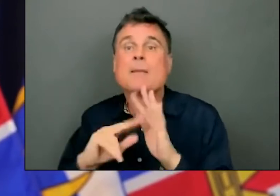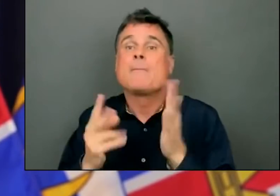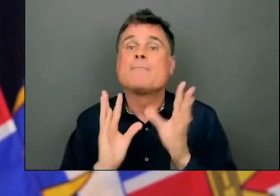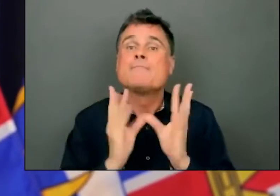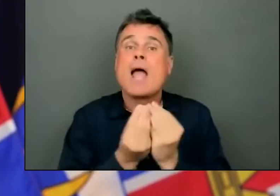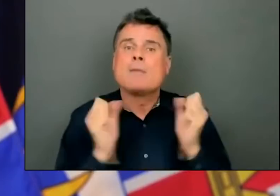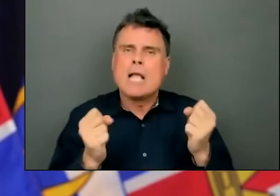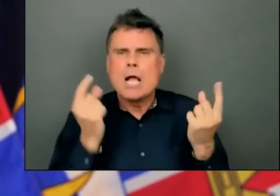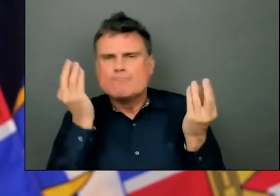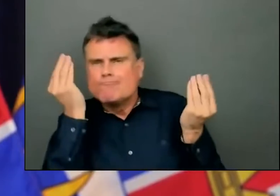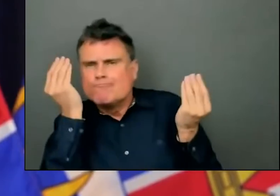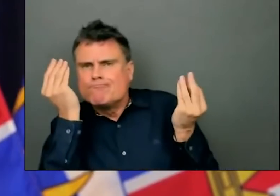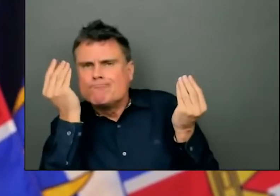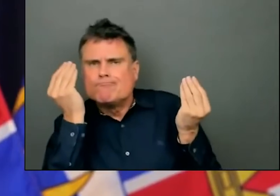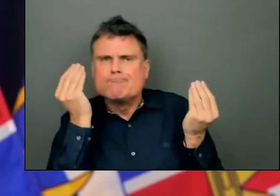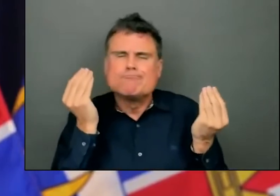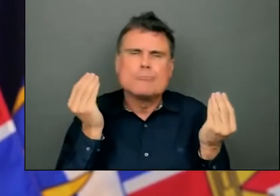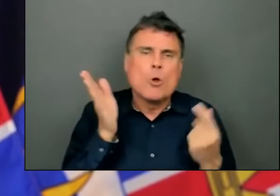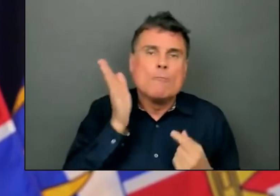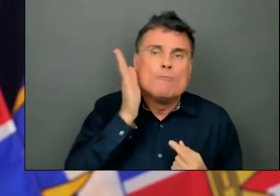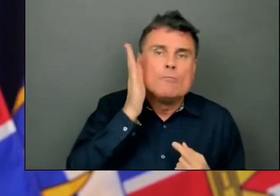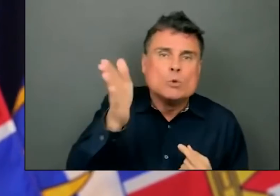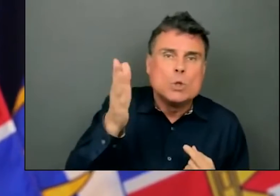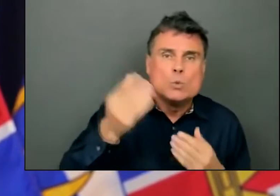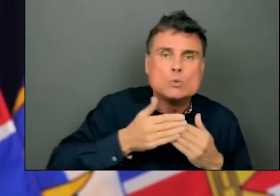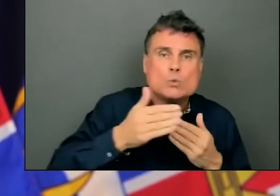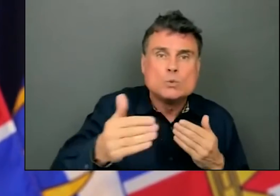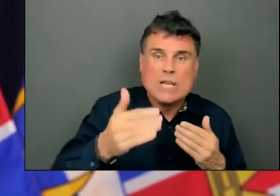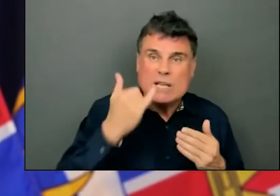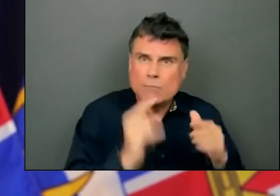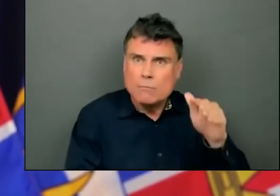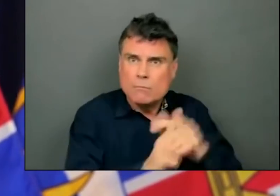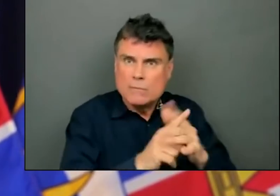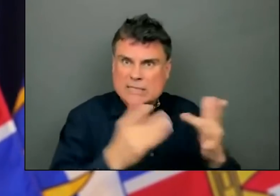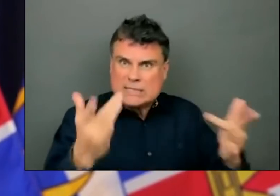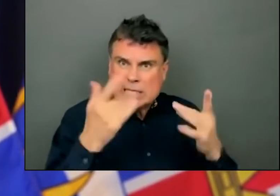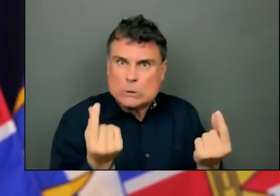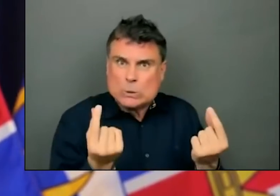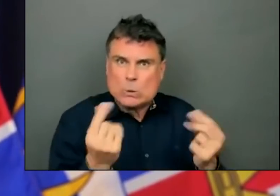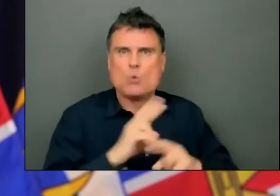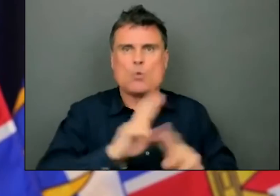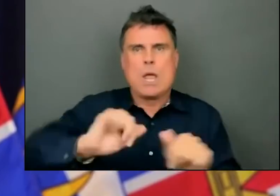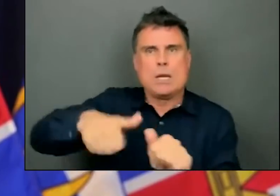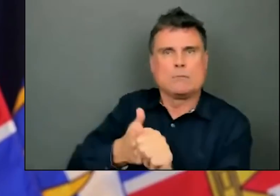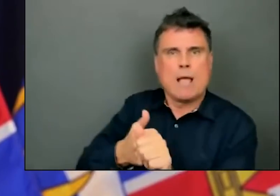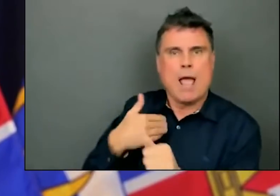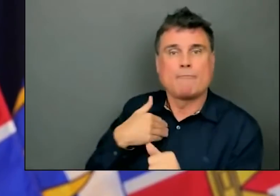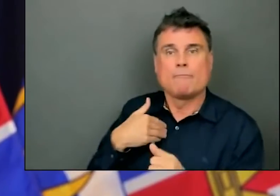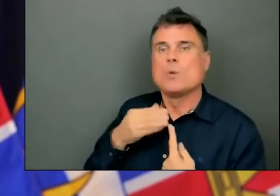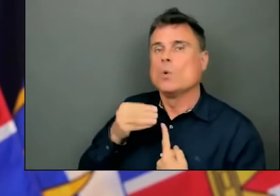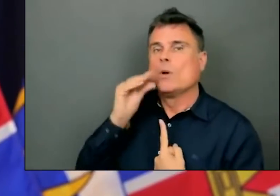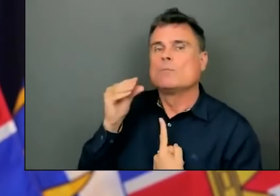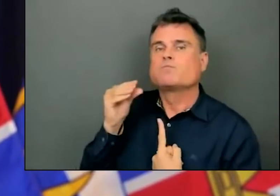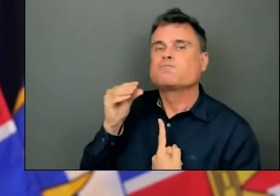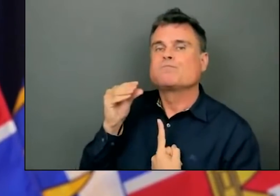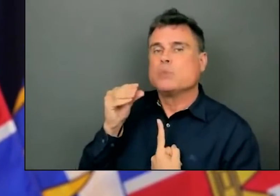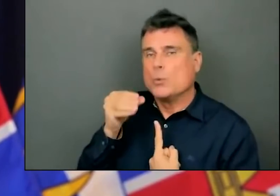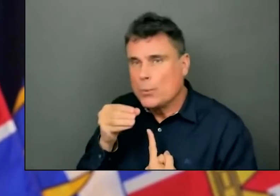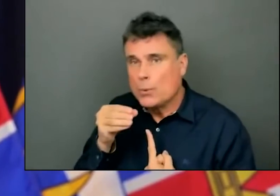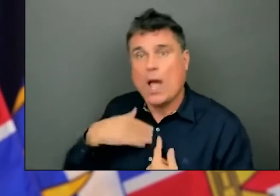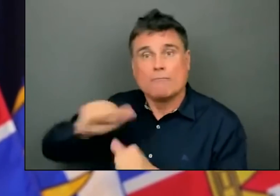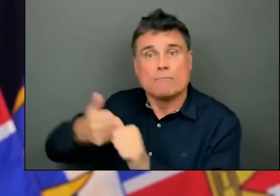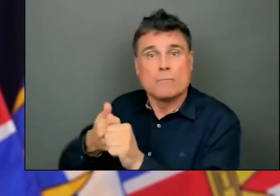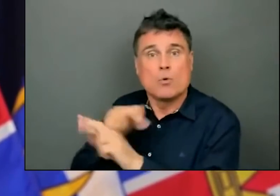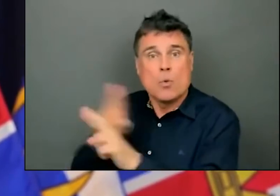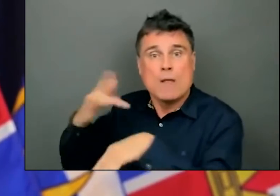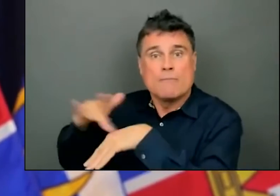in the future. But absolutely, the gargle tests are still available at all of the testing centers, and I know are